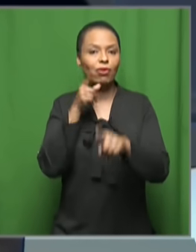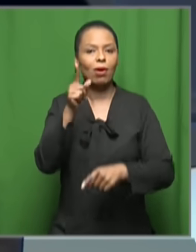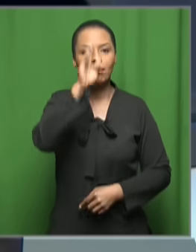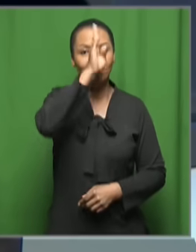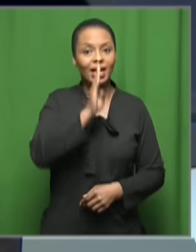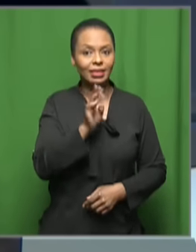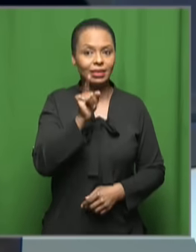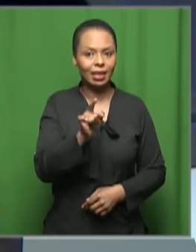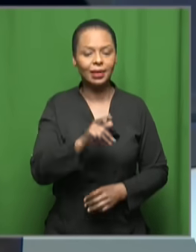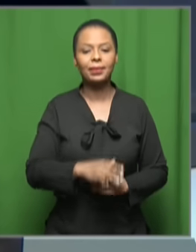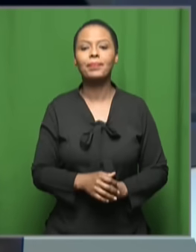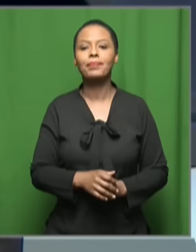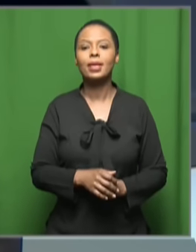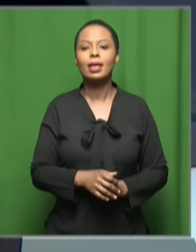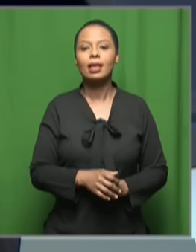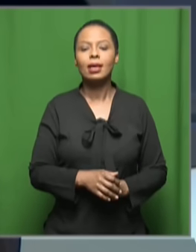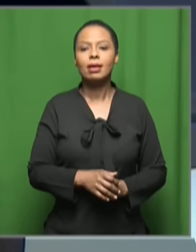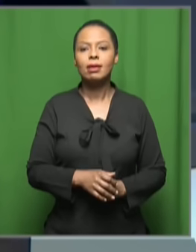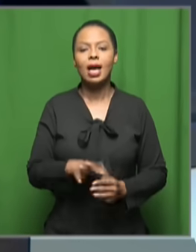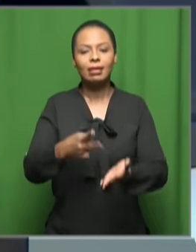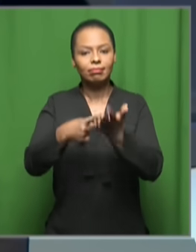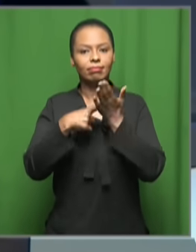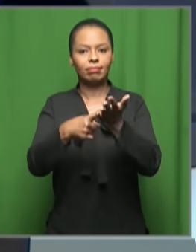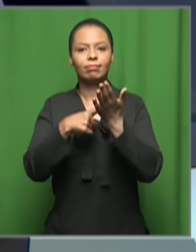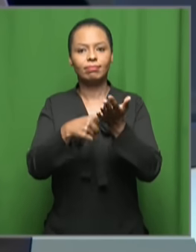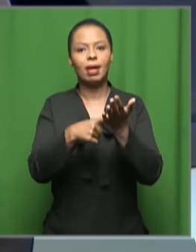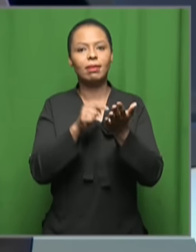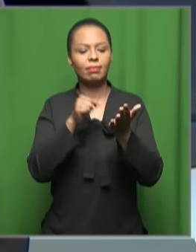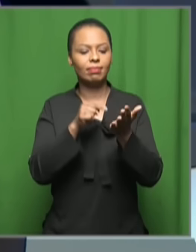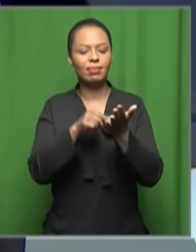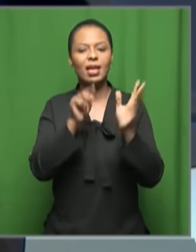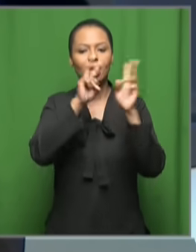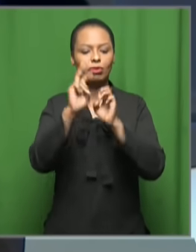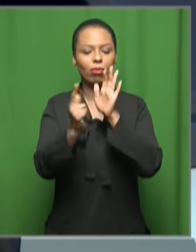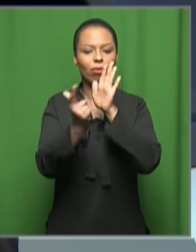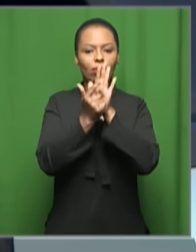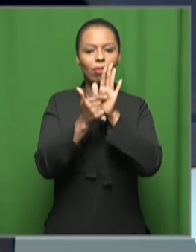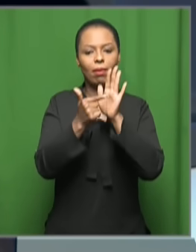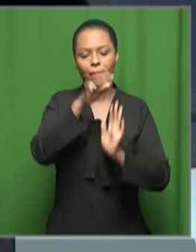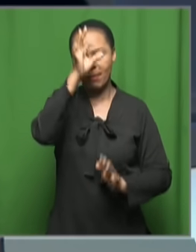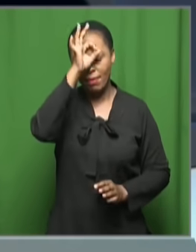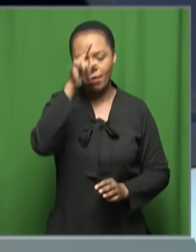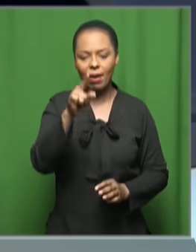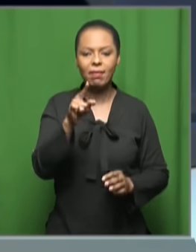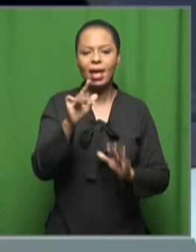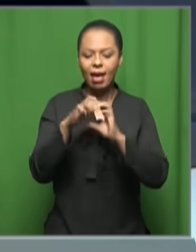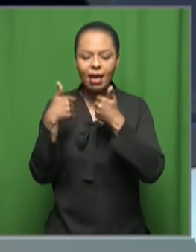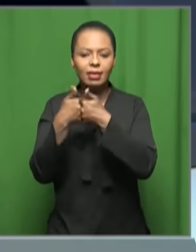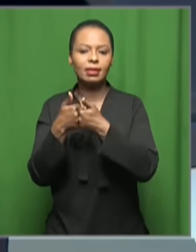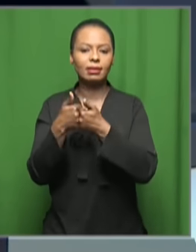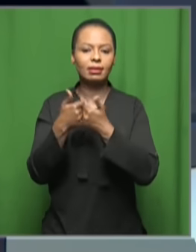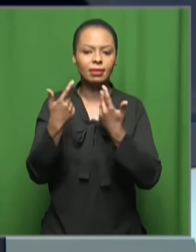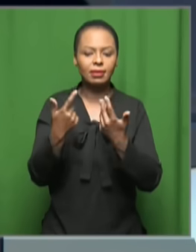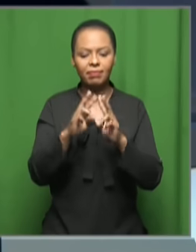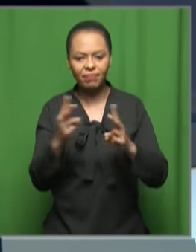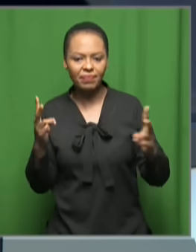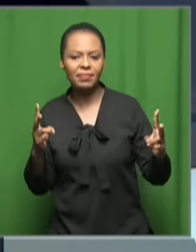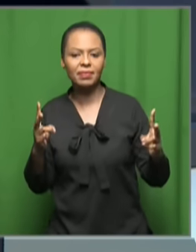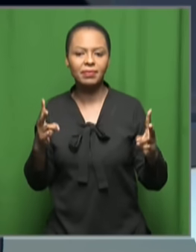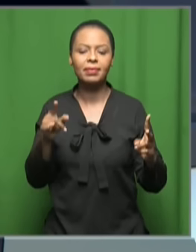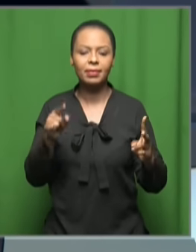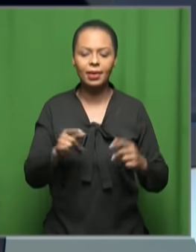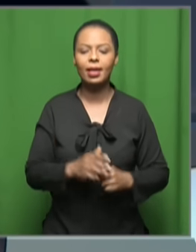the discussion was mainly on the law enforcement agencies, the integrity of law enforcement agencies. And I